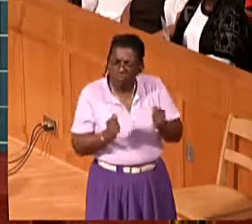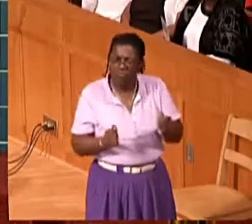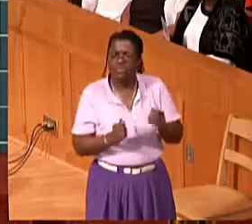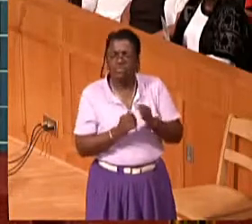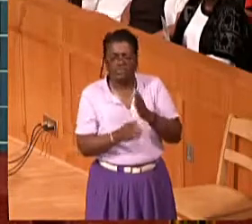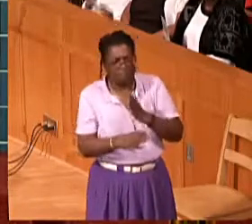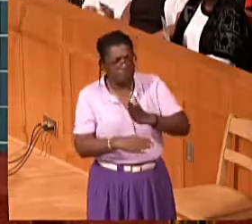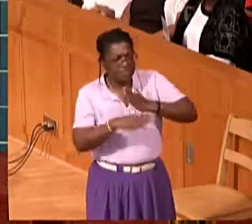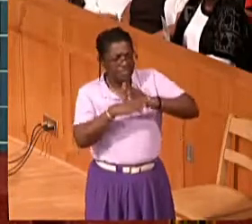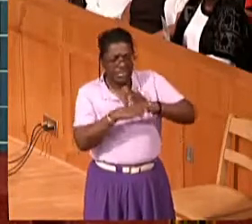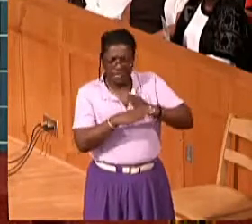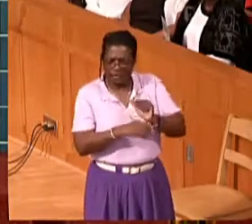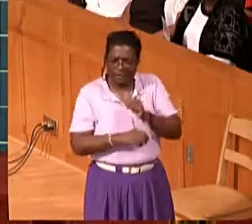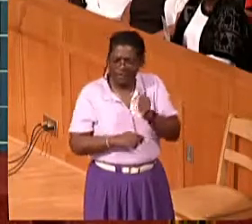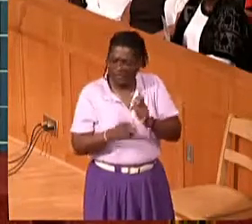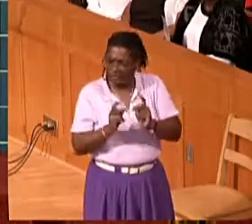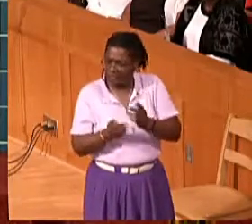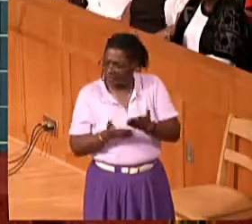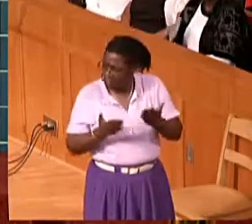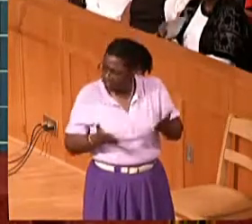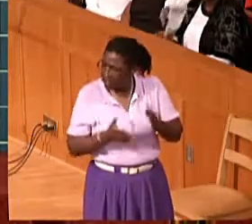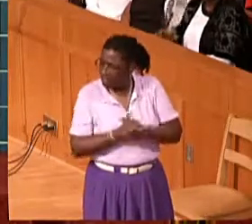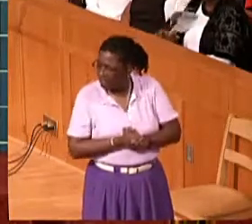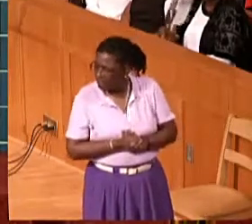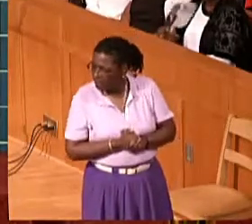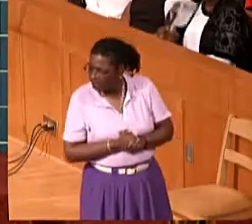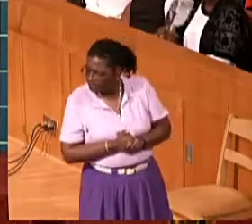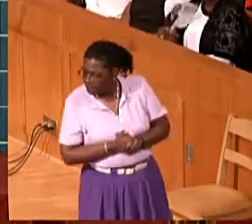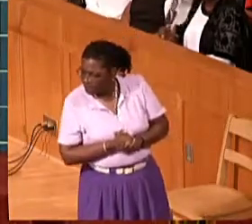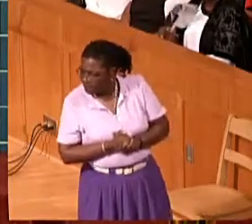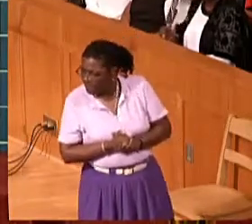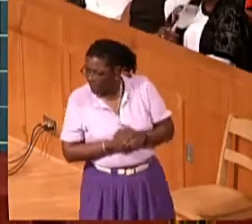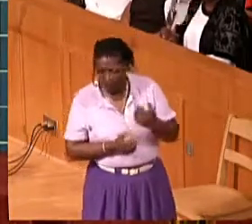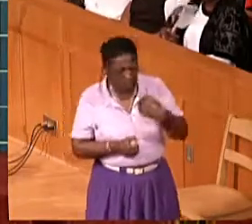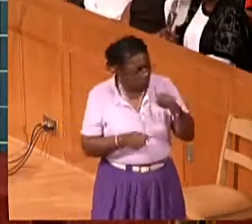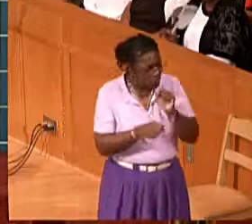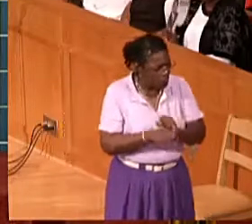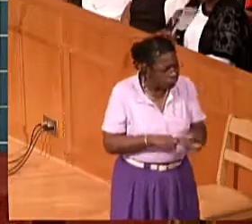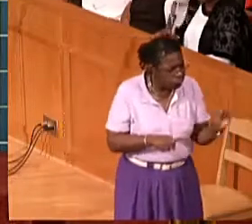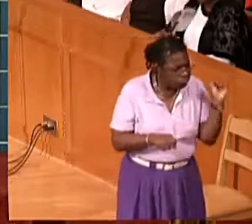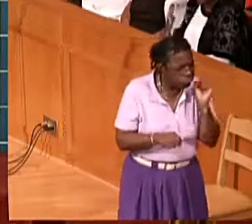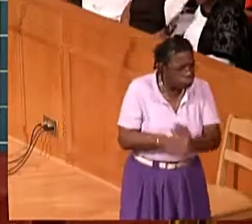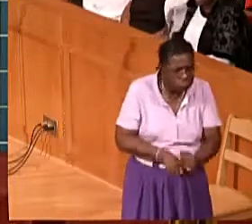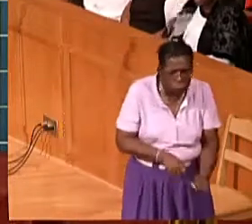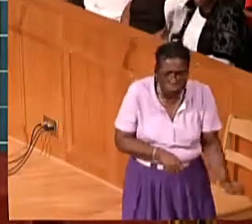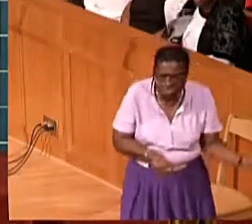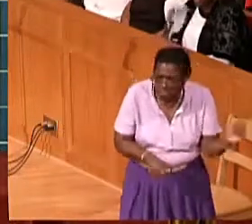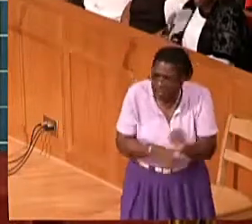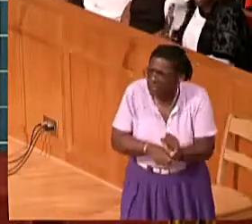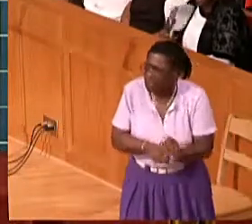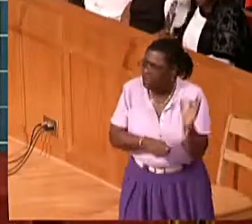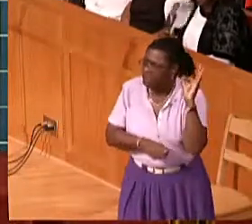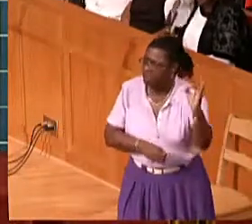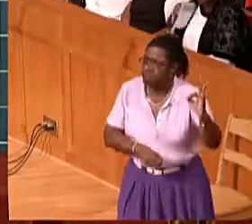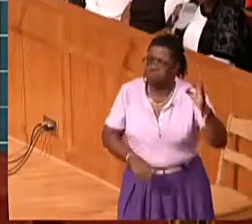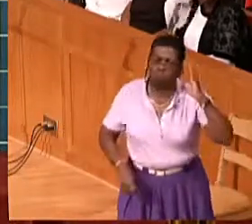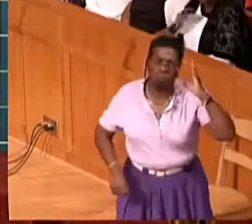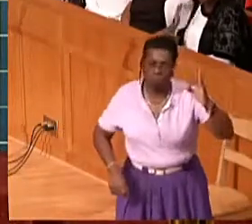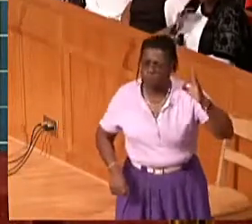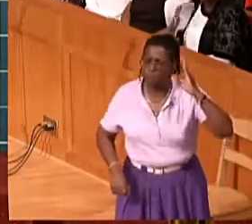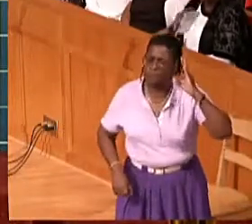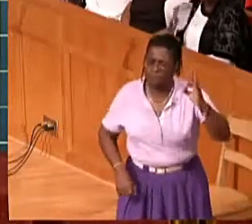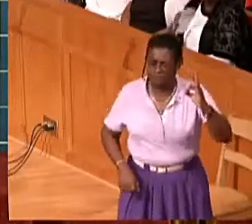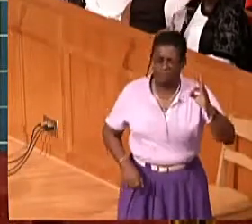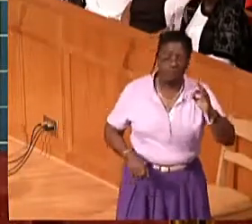belong. Oh, man. Y'all making me work too hard. You got to be careful with stuff that don't